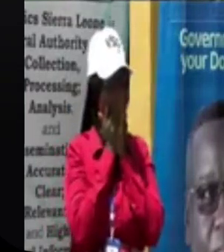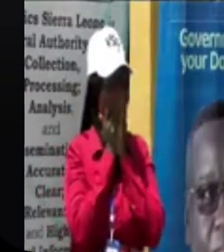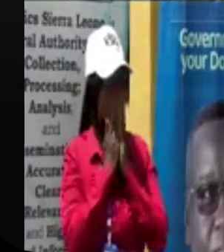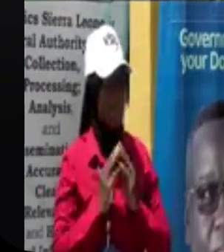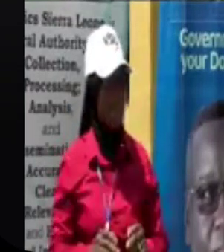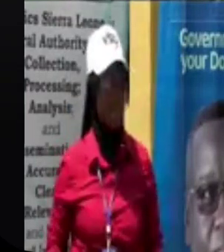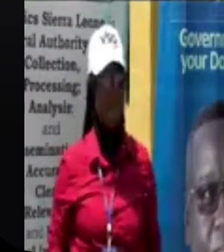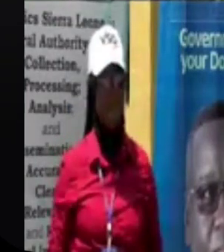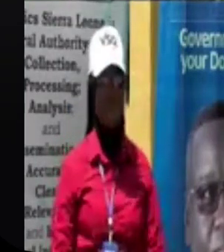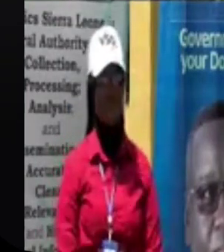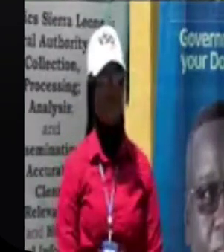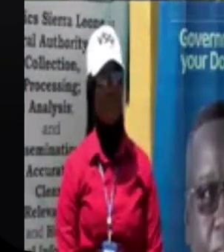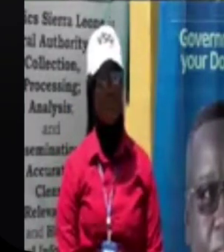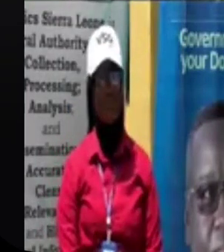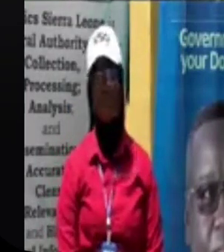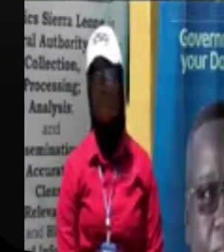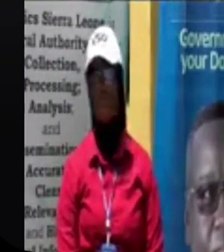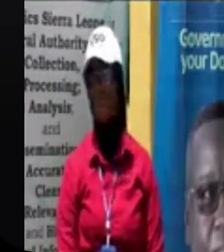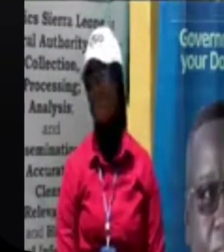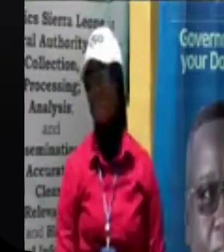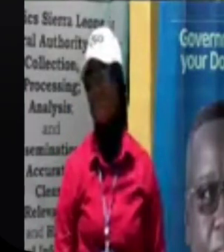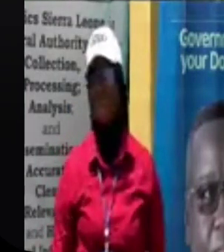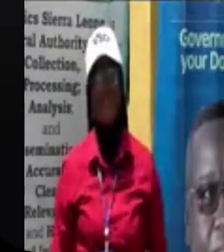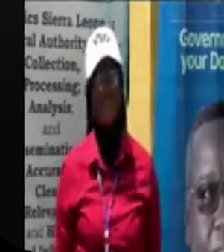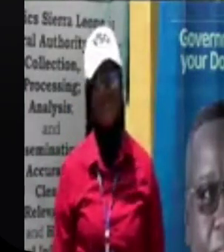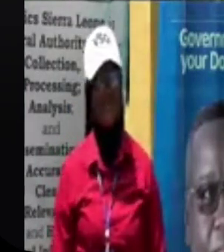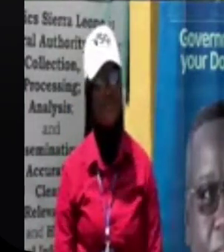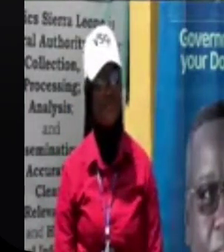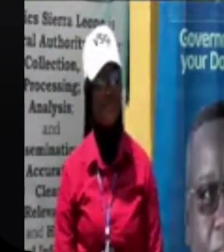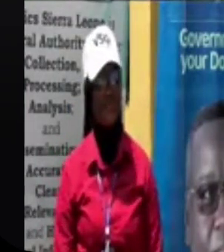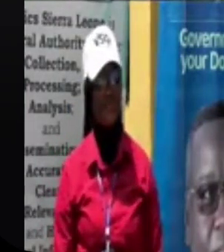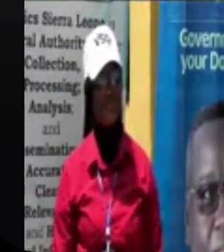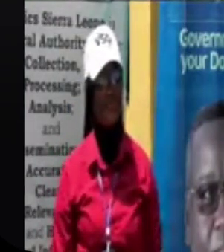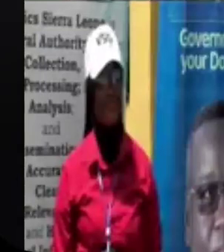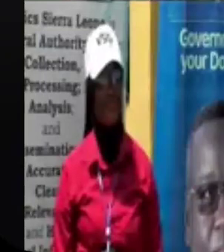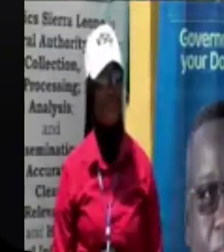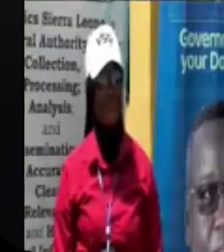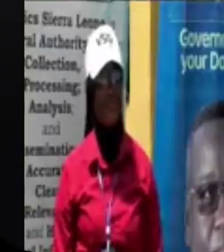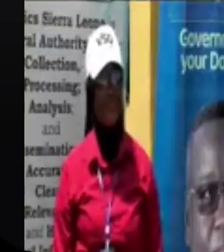that. Wait, last the other. Oh, give it, woman.